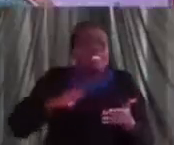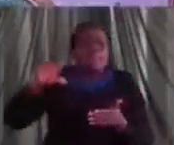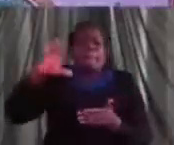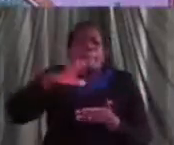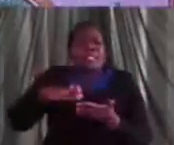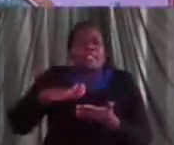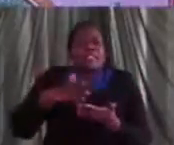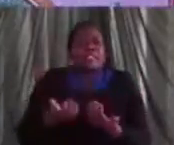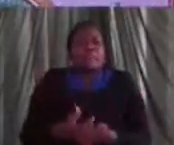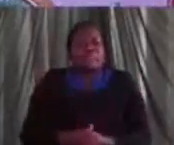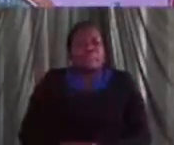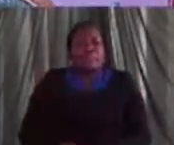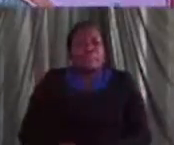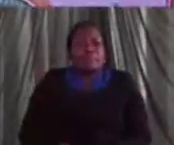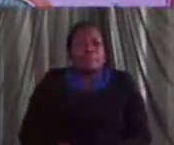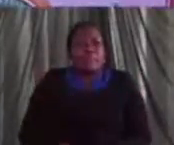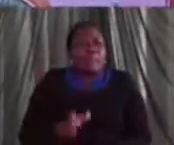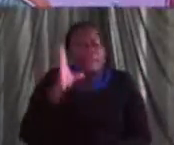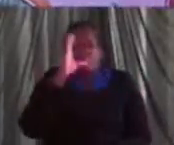day one I was a teacher.